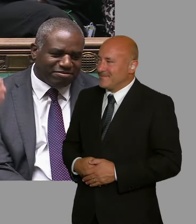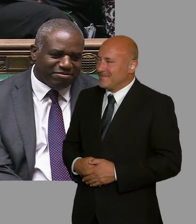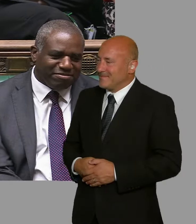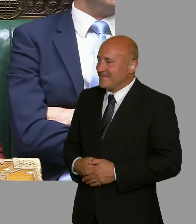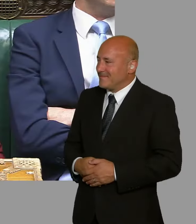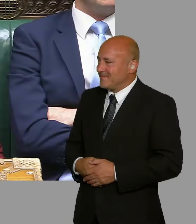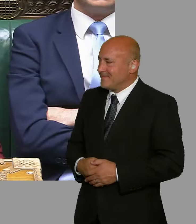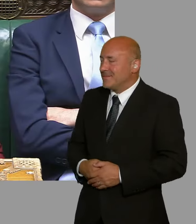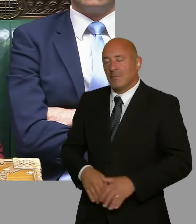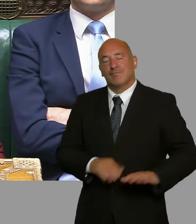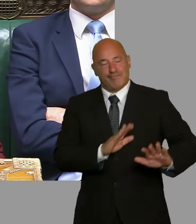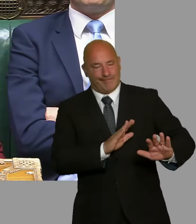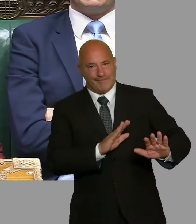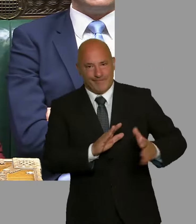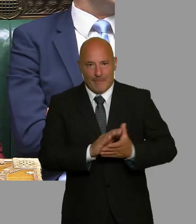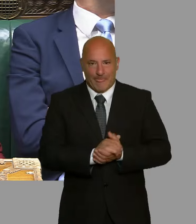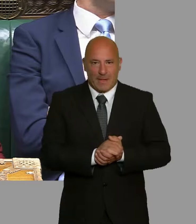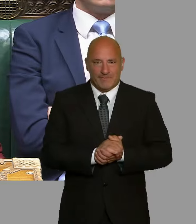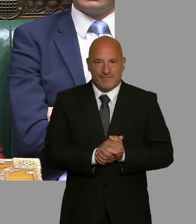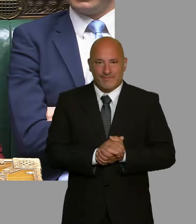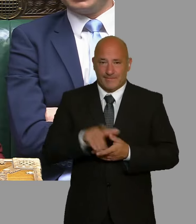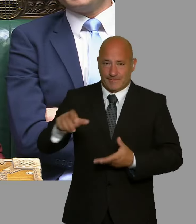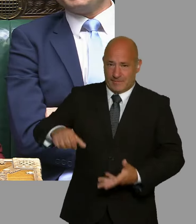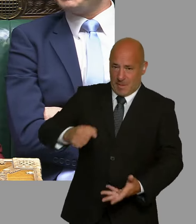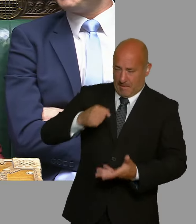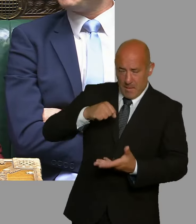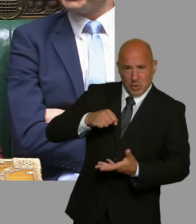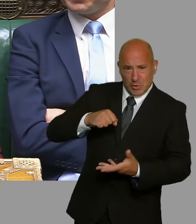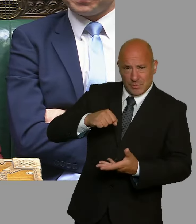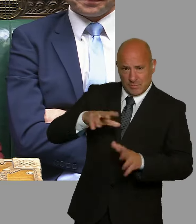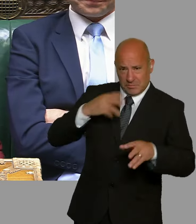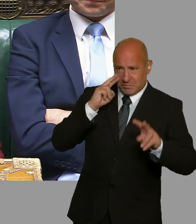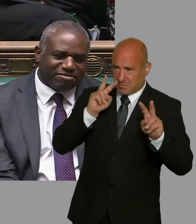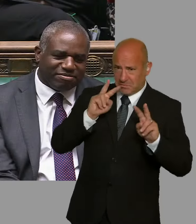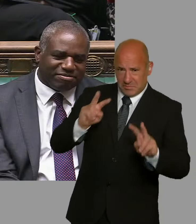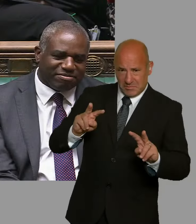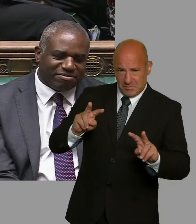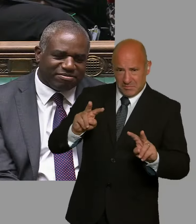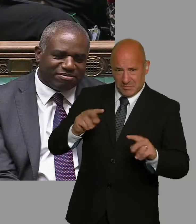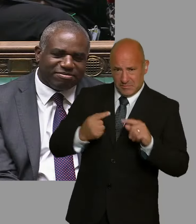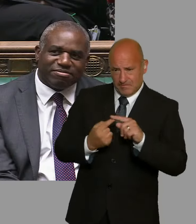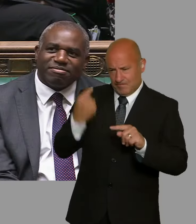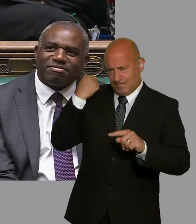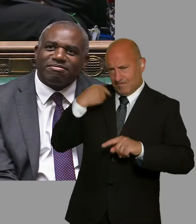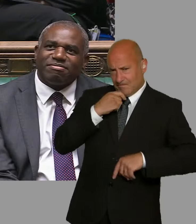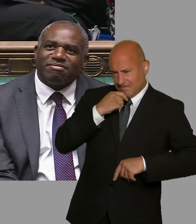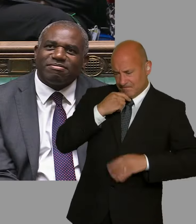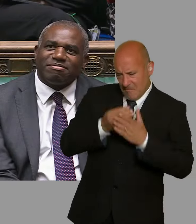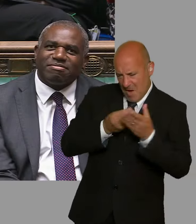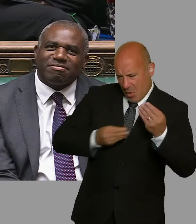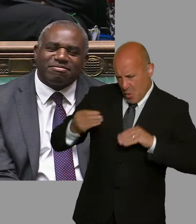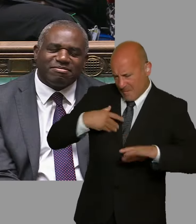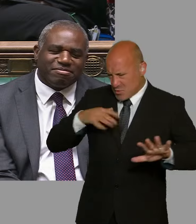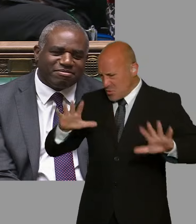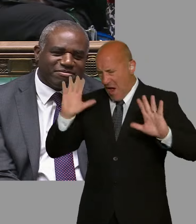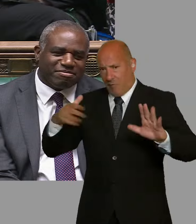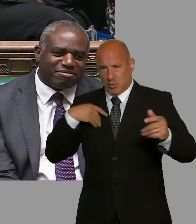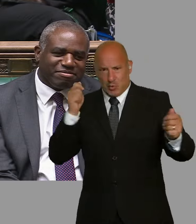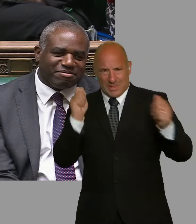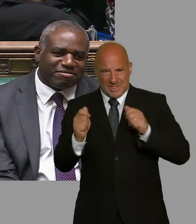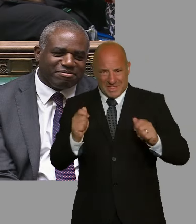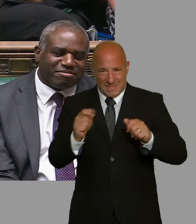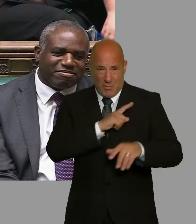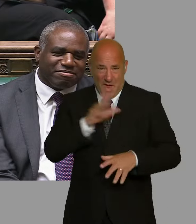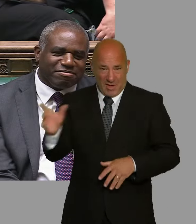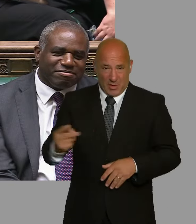left. And the signs, we took the right decisions. The growth figures are up, the interest rates have been cut, and we got 3 trade